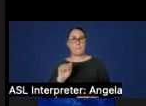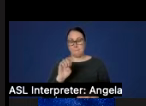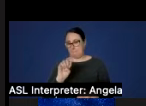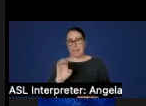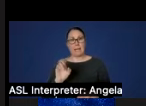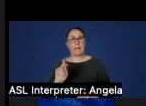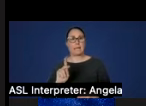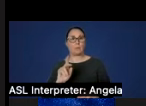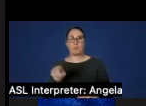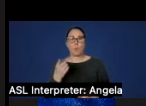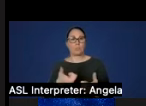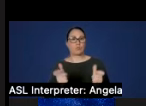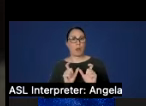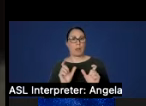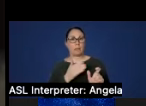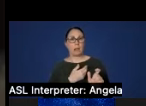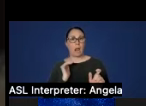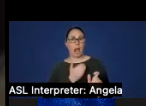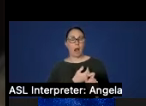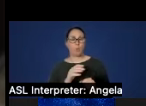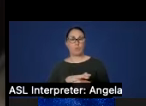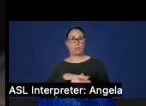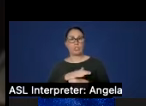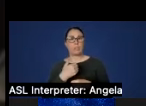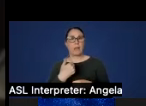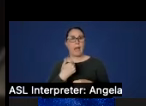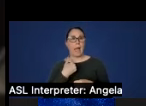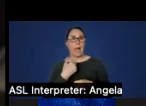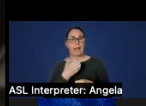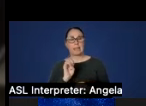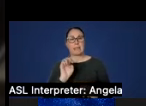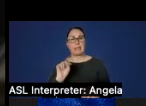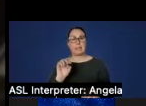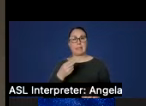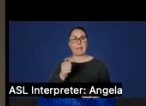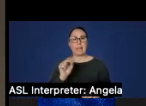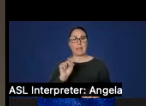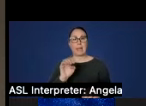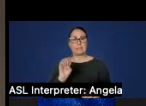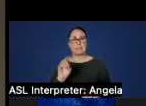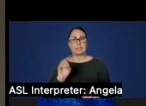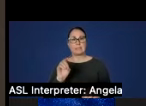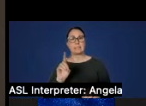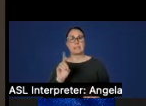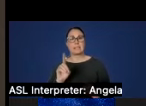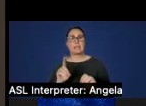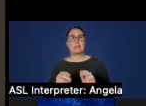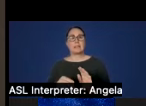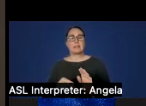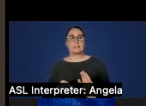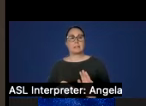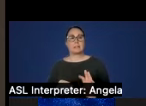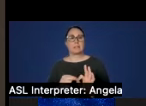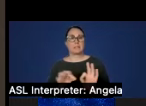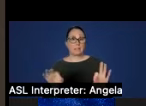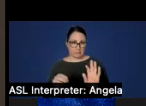our region that is doing enhanced sentencing under the Tribal Law and Order Act. I went to school for my law degree specifically